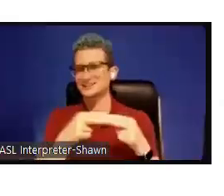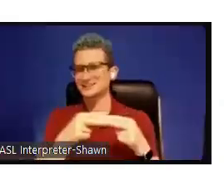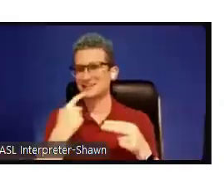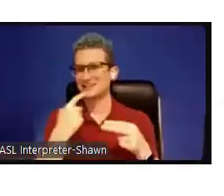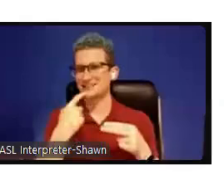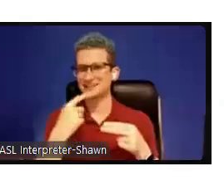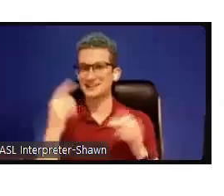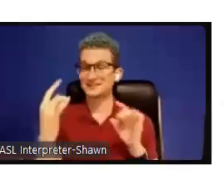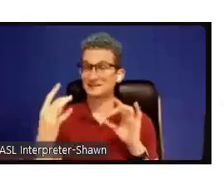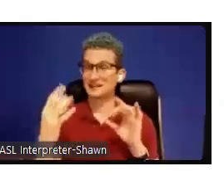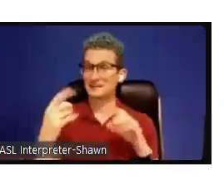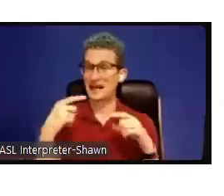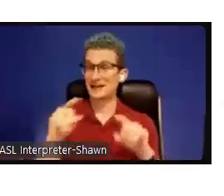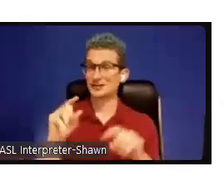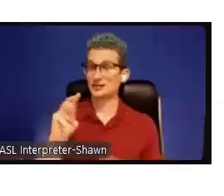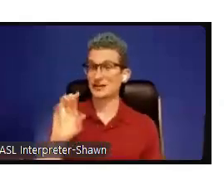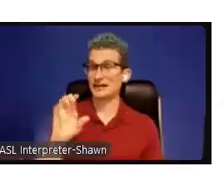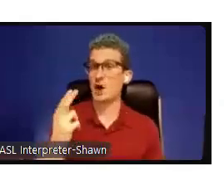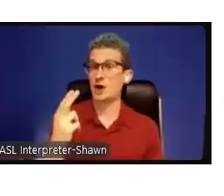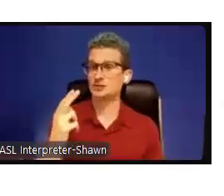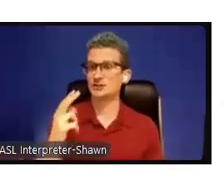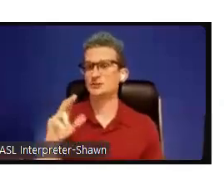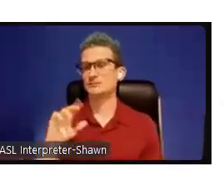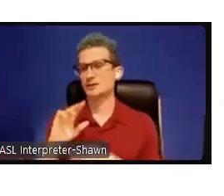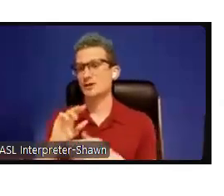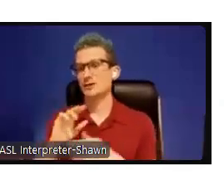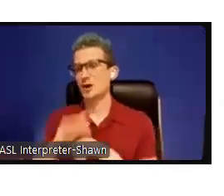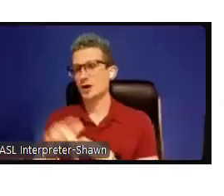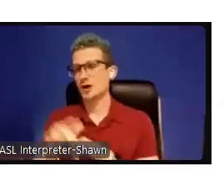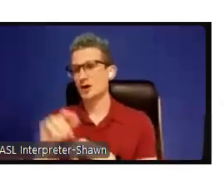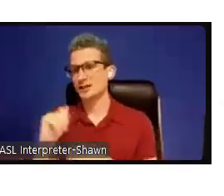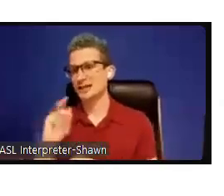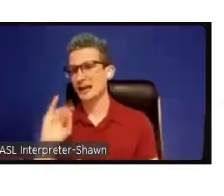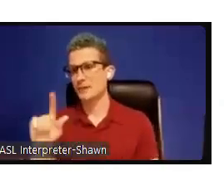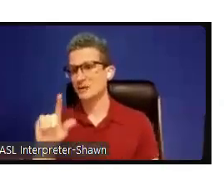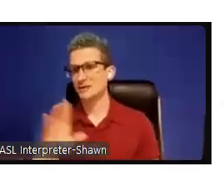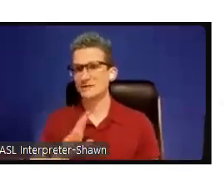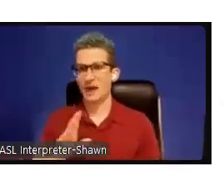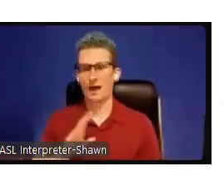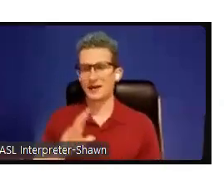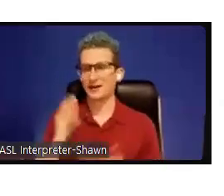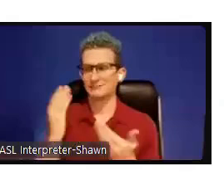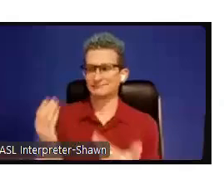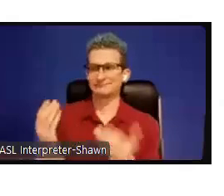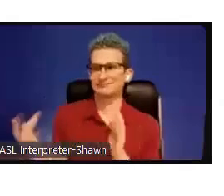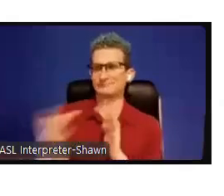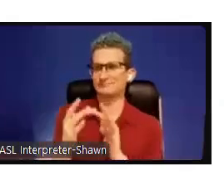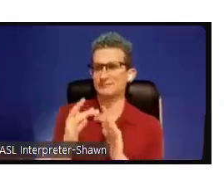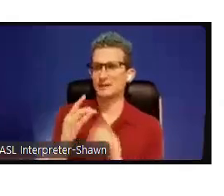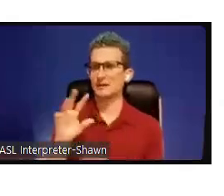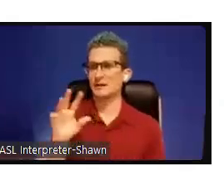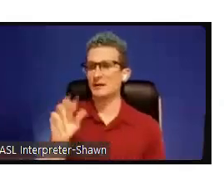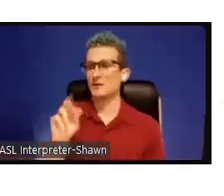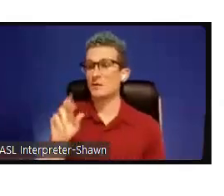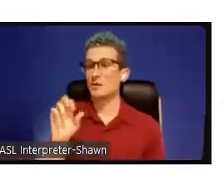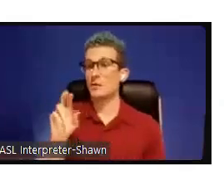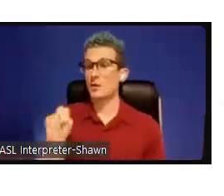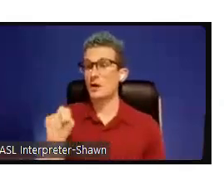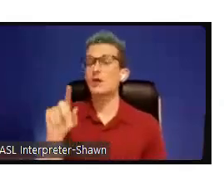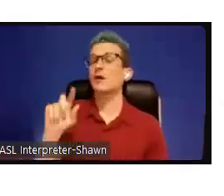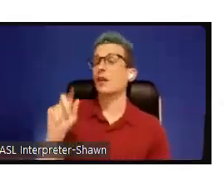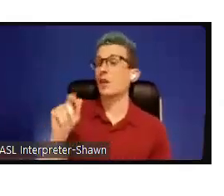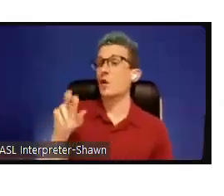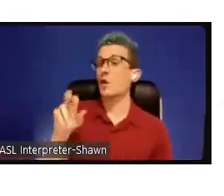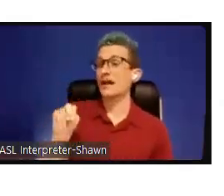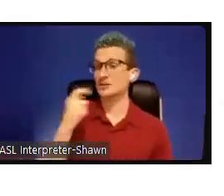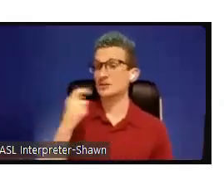Early April is fine. Please feel free to get in contact with us. Lauren just dropped our email in the chat about this or